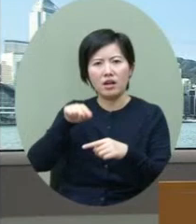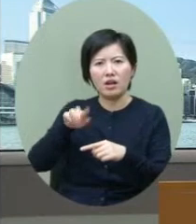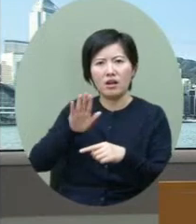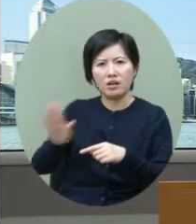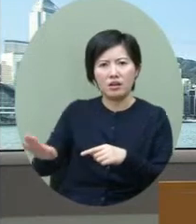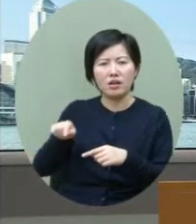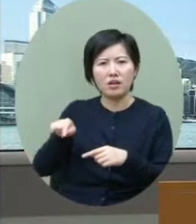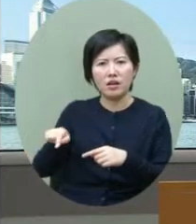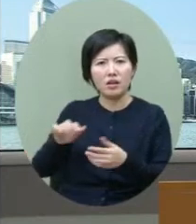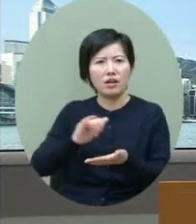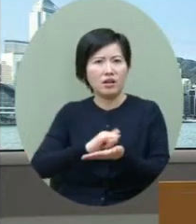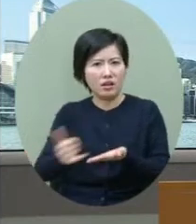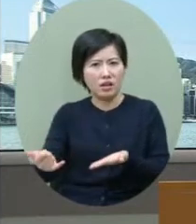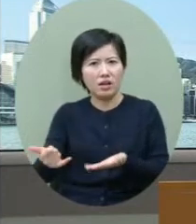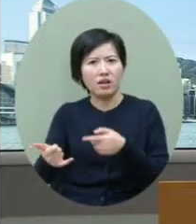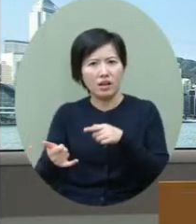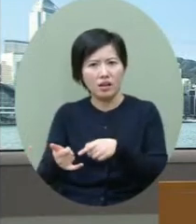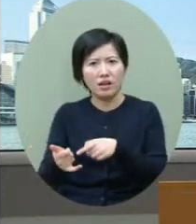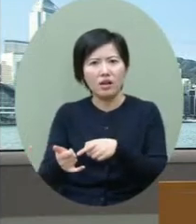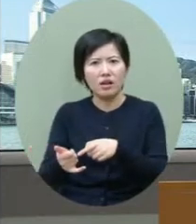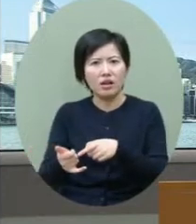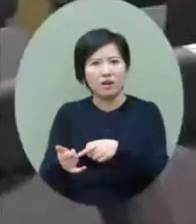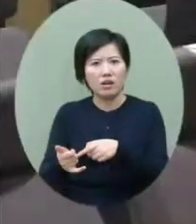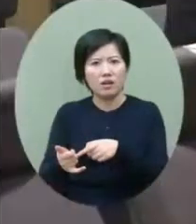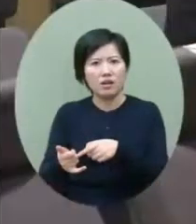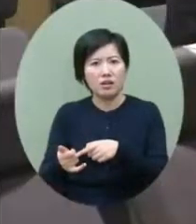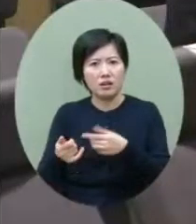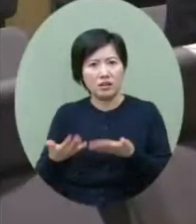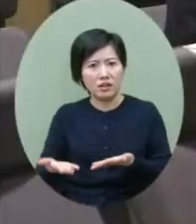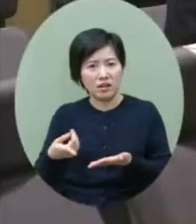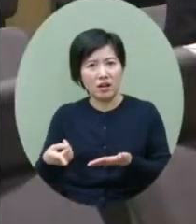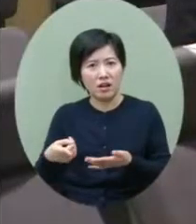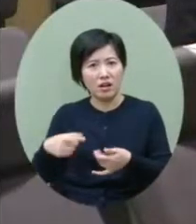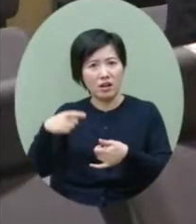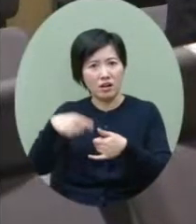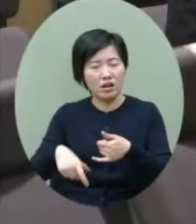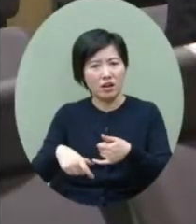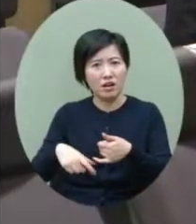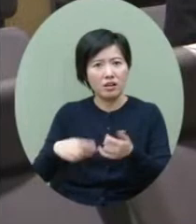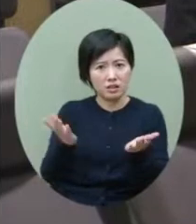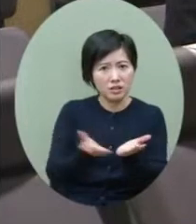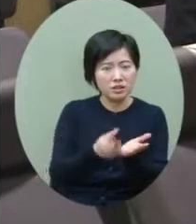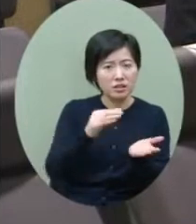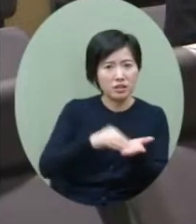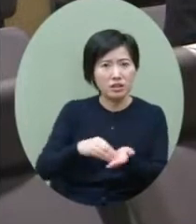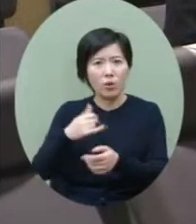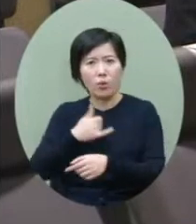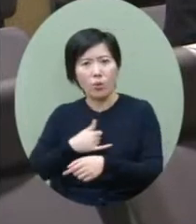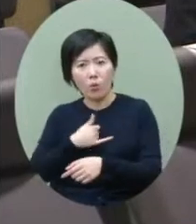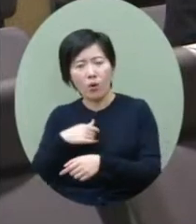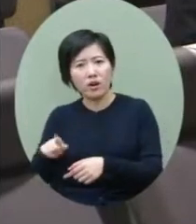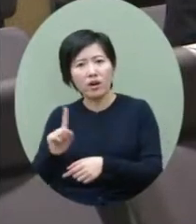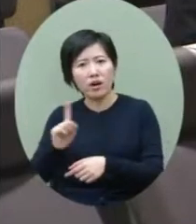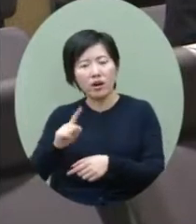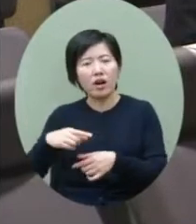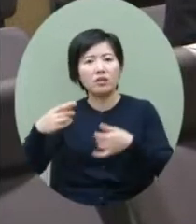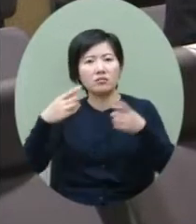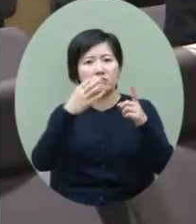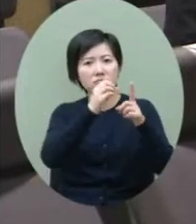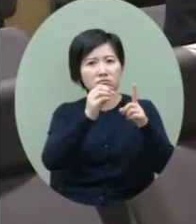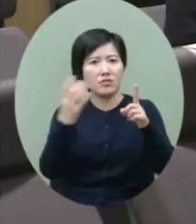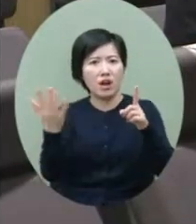member of 10324, the patient who passed away. Is that for the family member, is that a